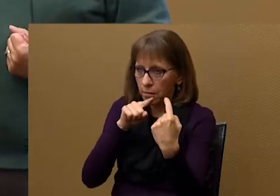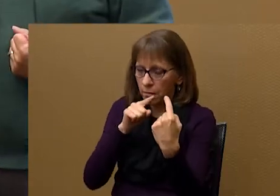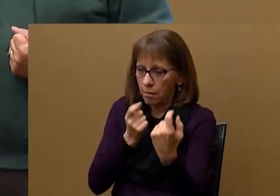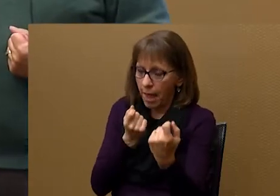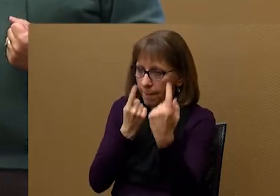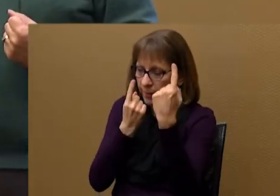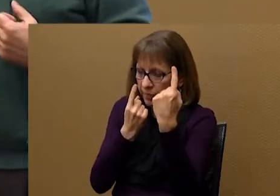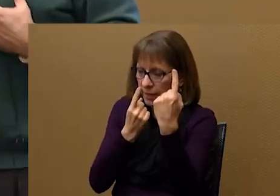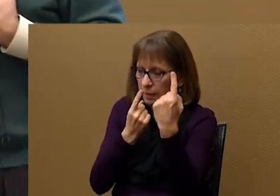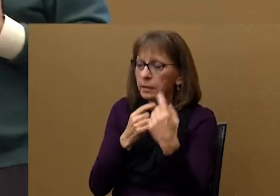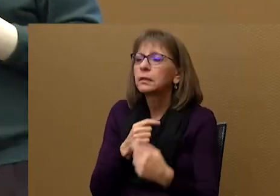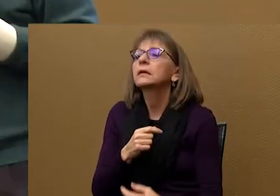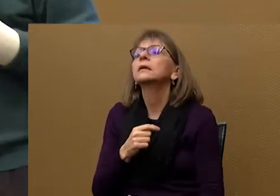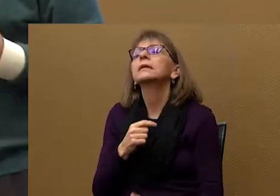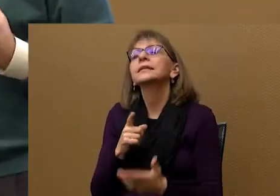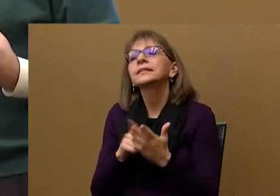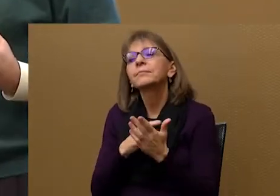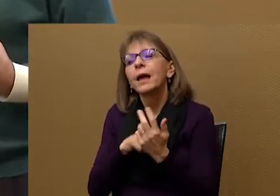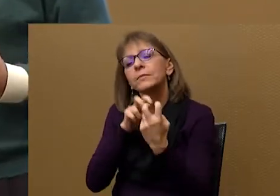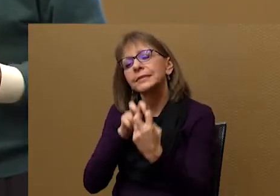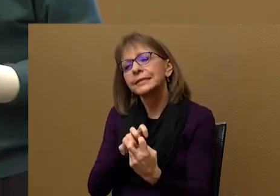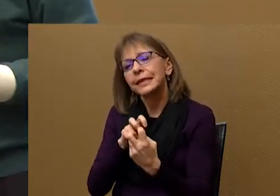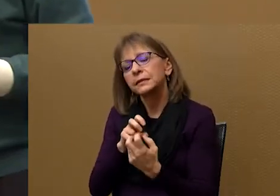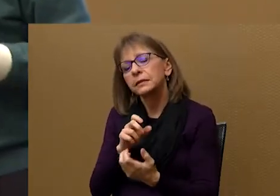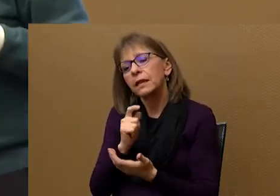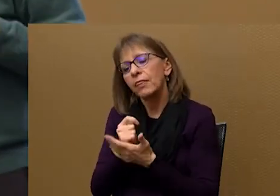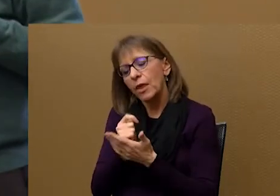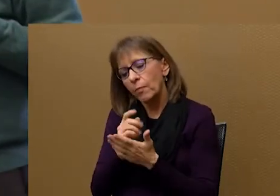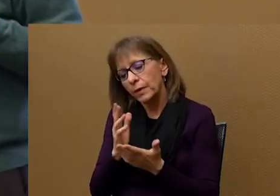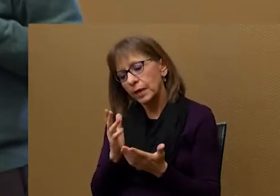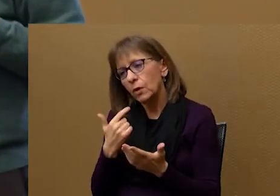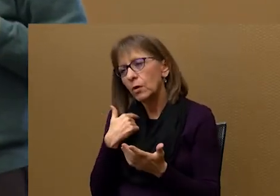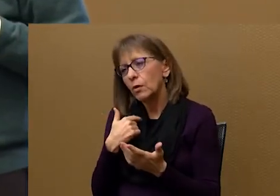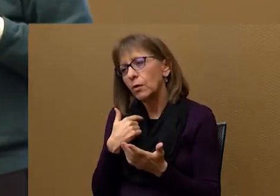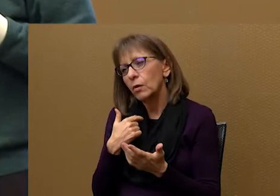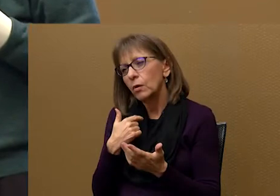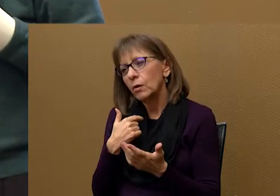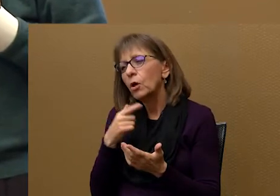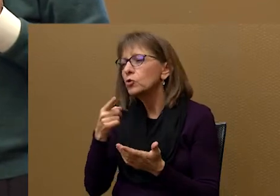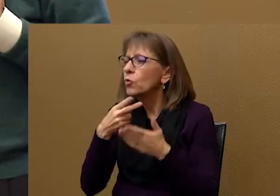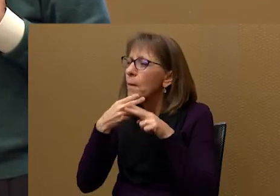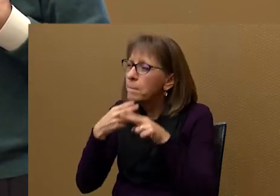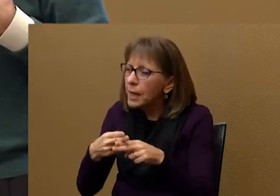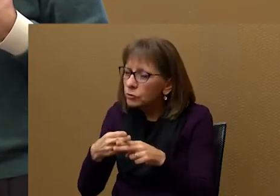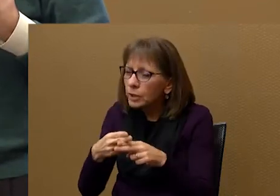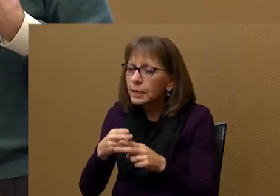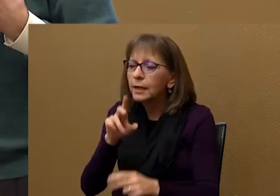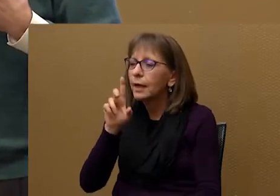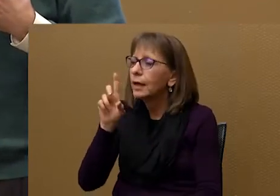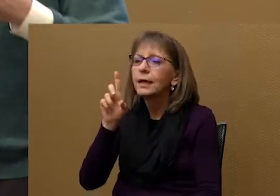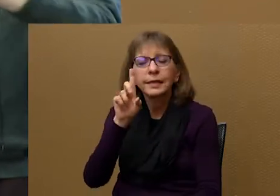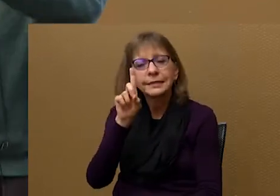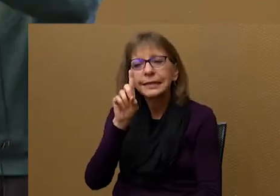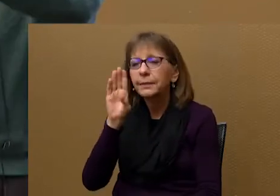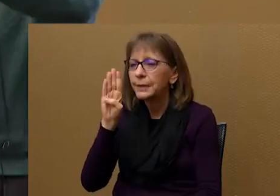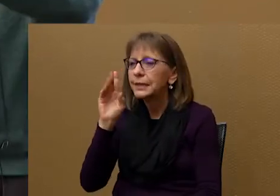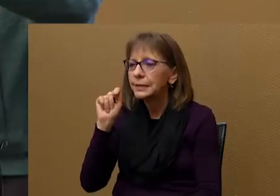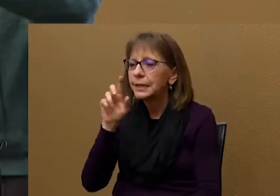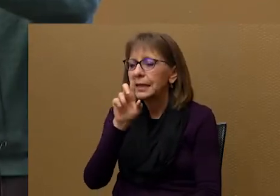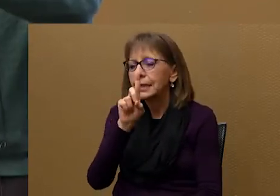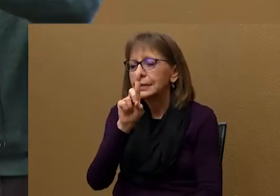with empathy. And sometimes when you're sitting in therapy, all therapists have this experience. You